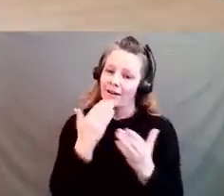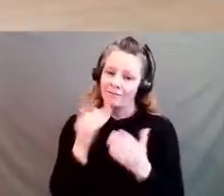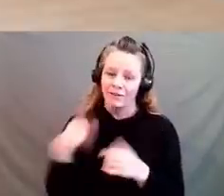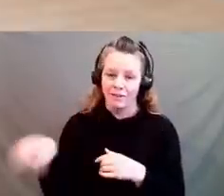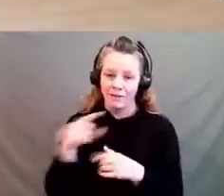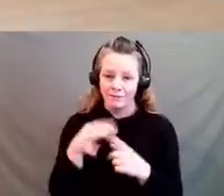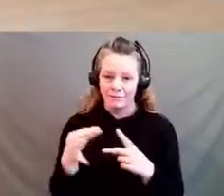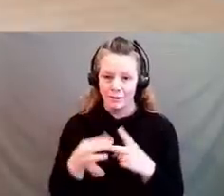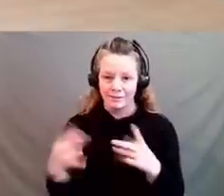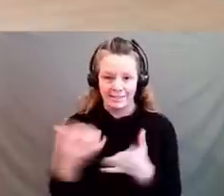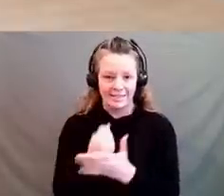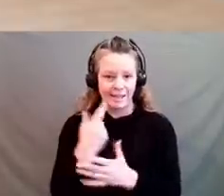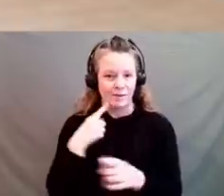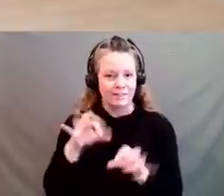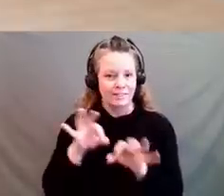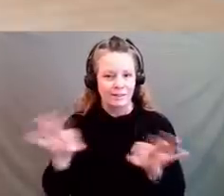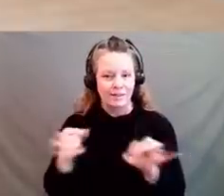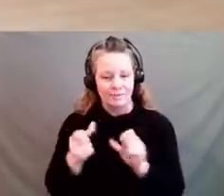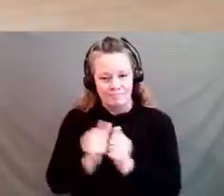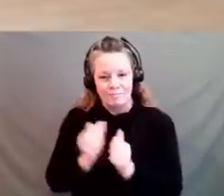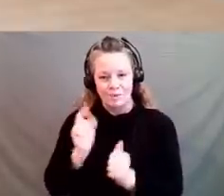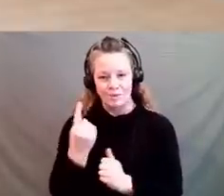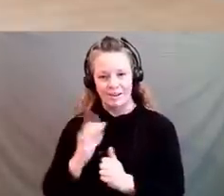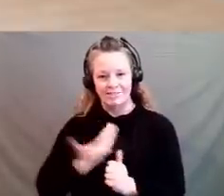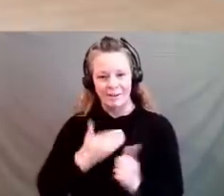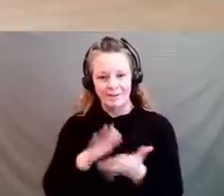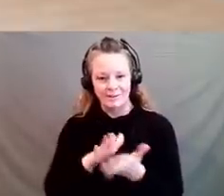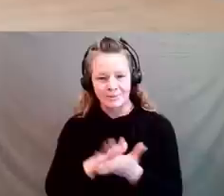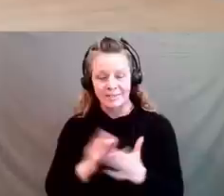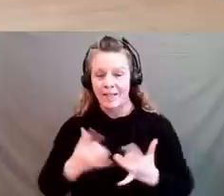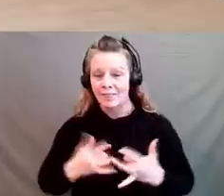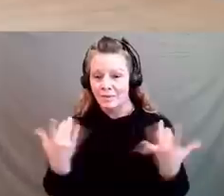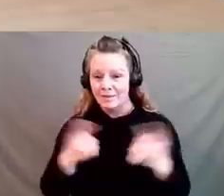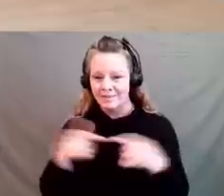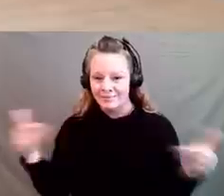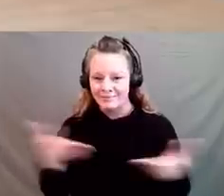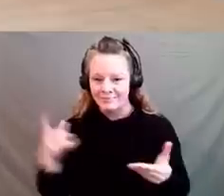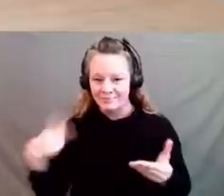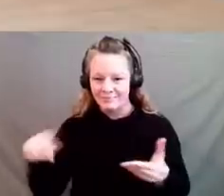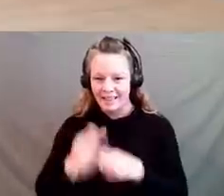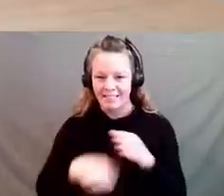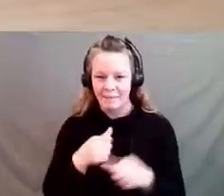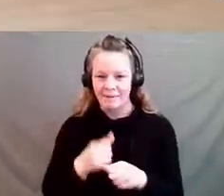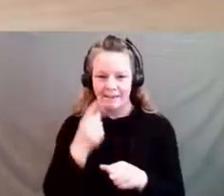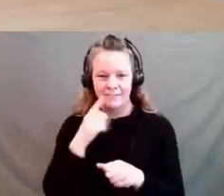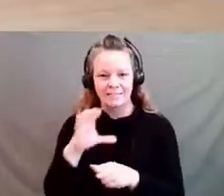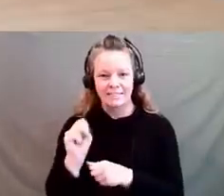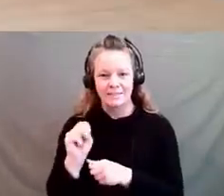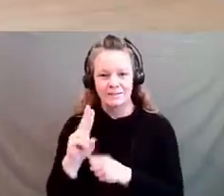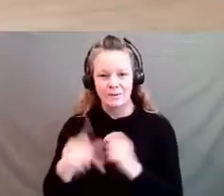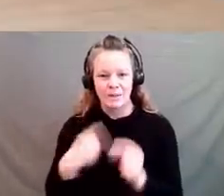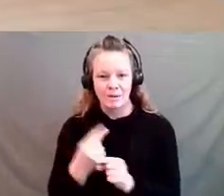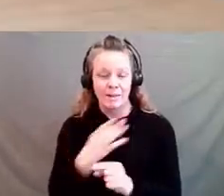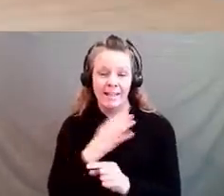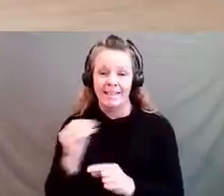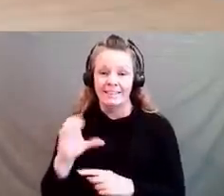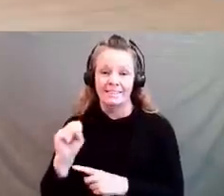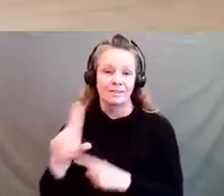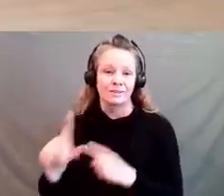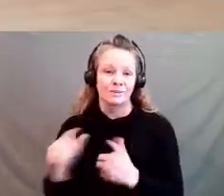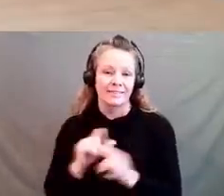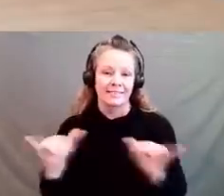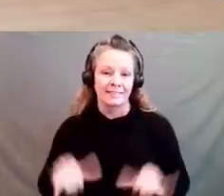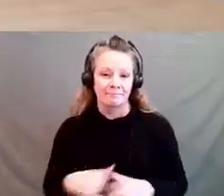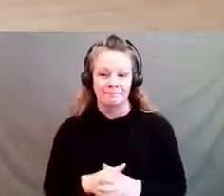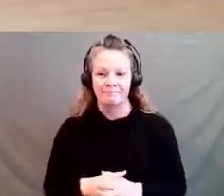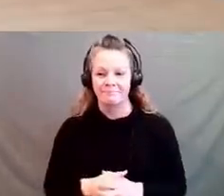earn your degree with one of our schools and are thrilled to welcome you as alumni of CSU Global and the CSU system.